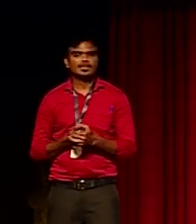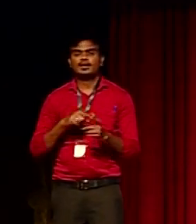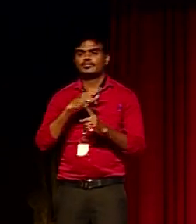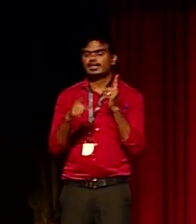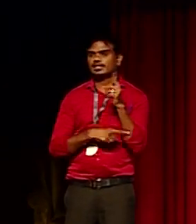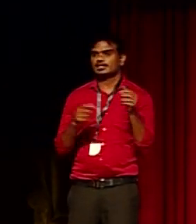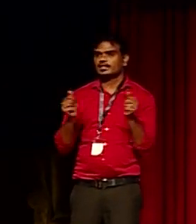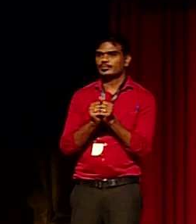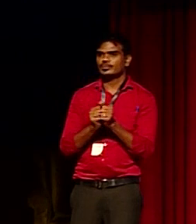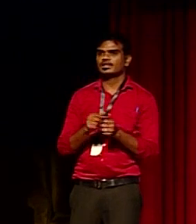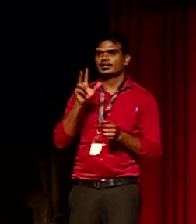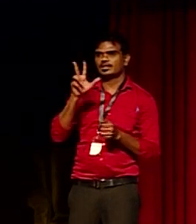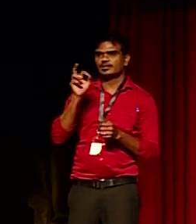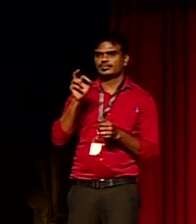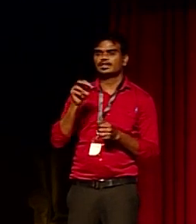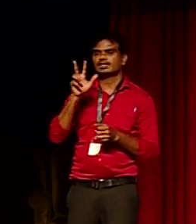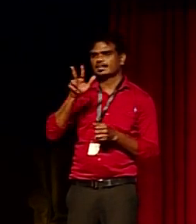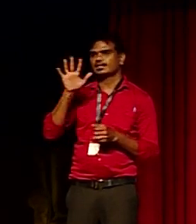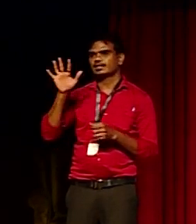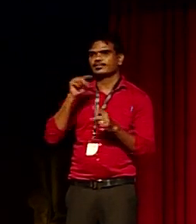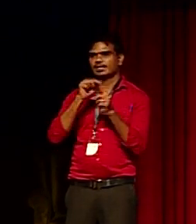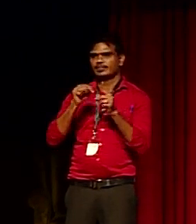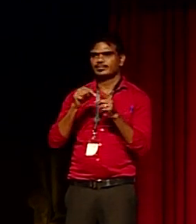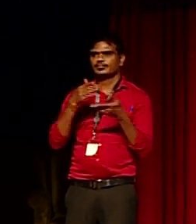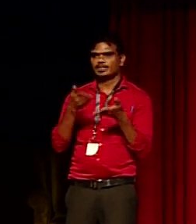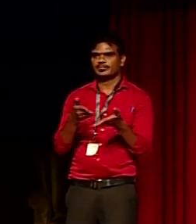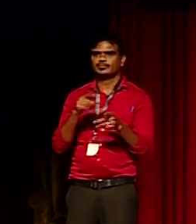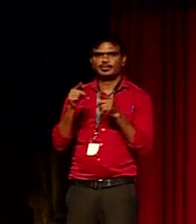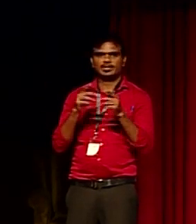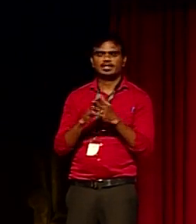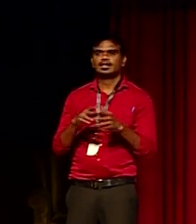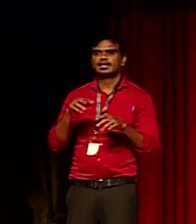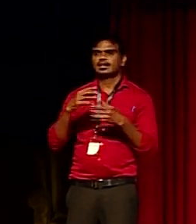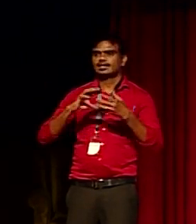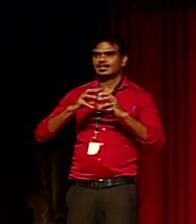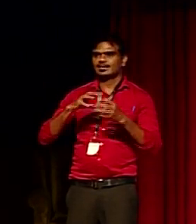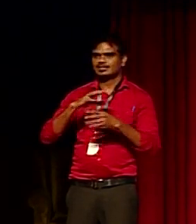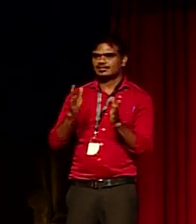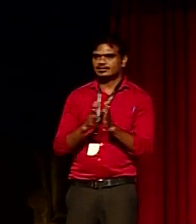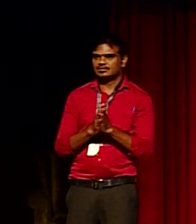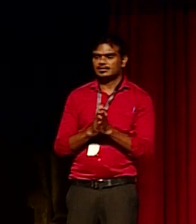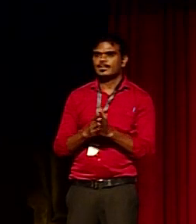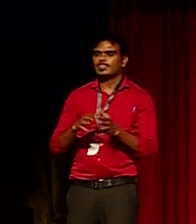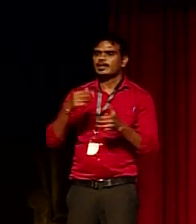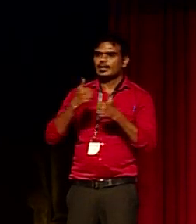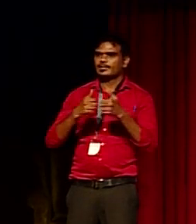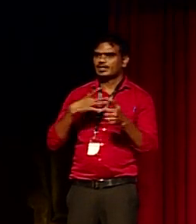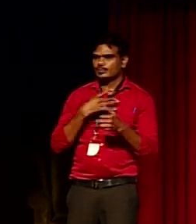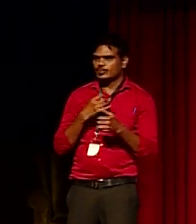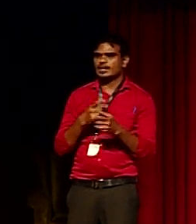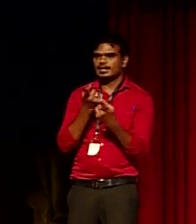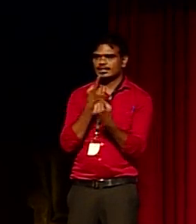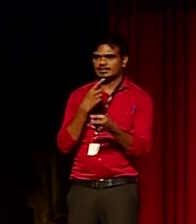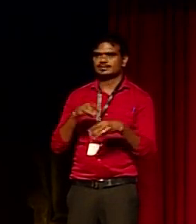Finally, with 85% people still waiting for prosthetic devices, there is a compelling need for research